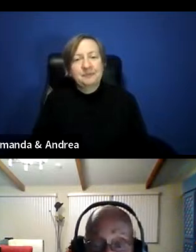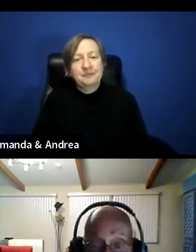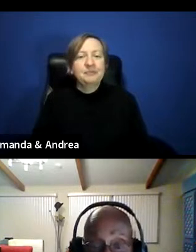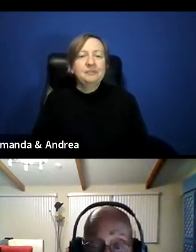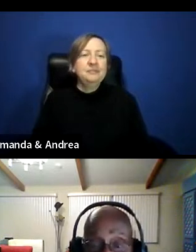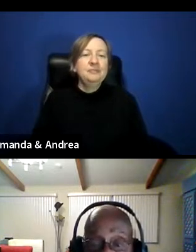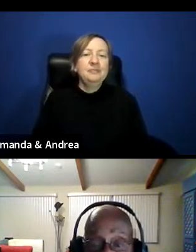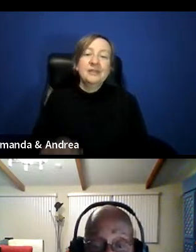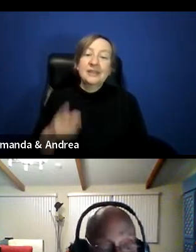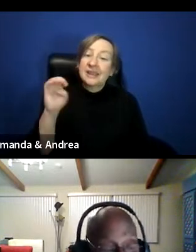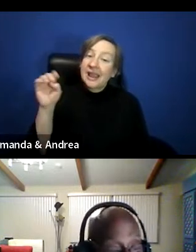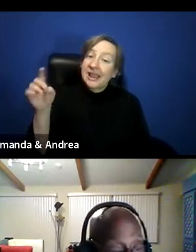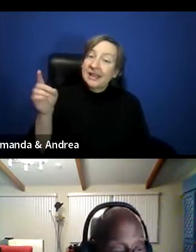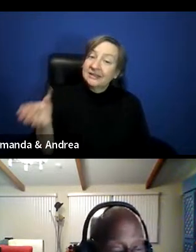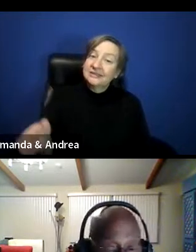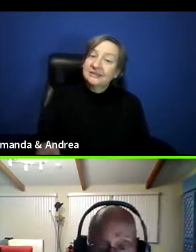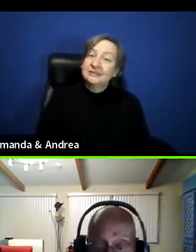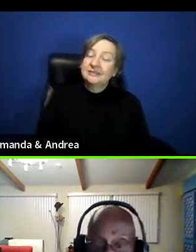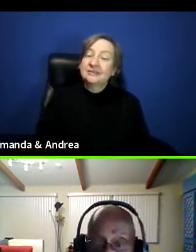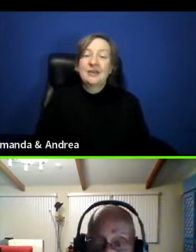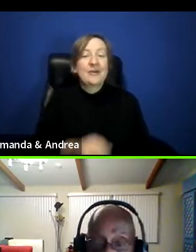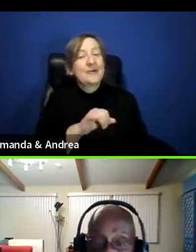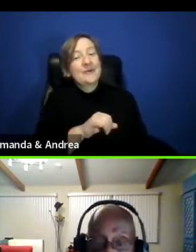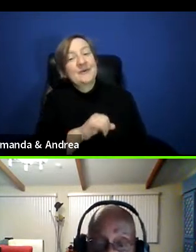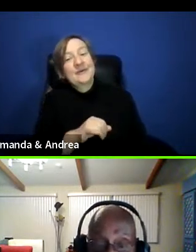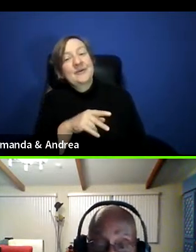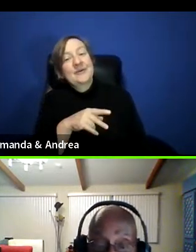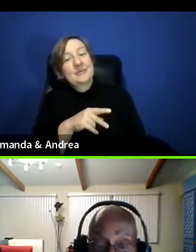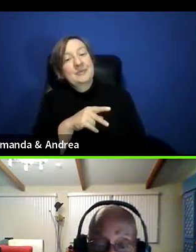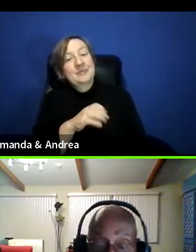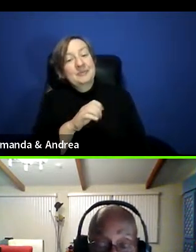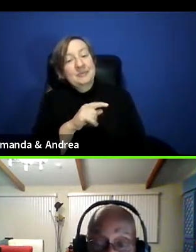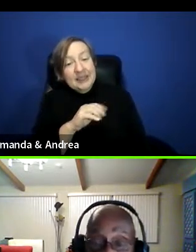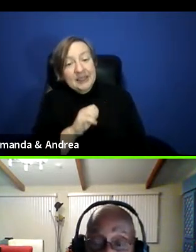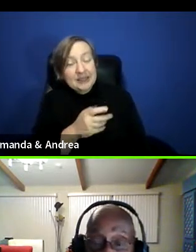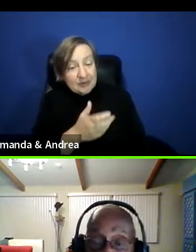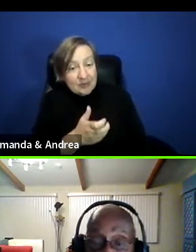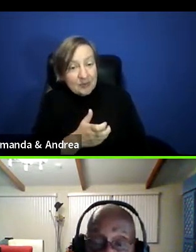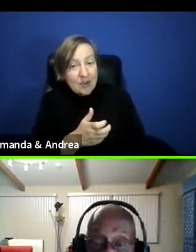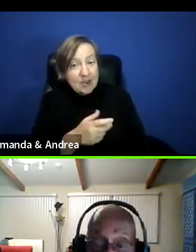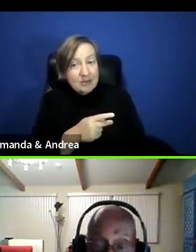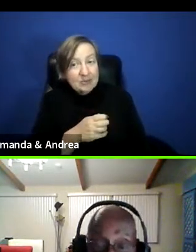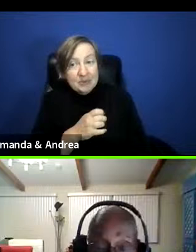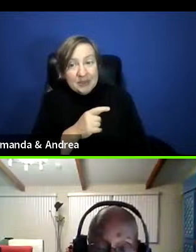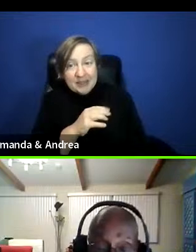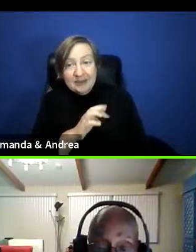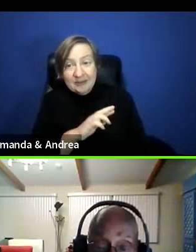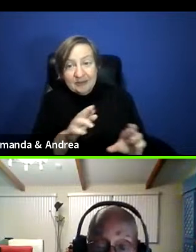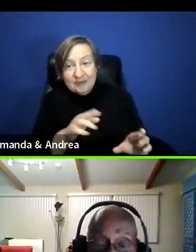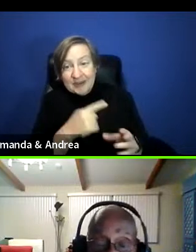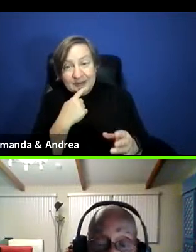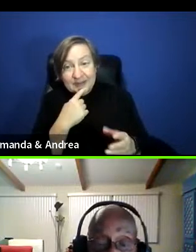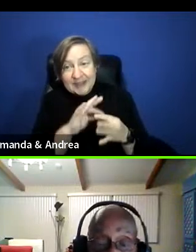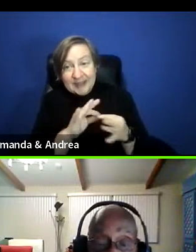I see Ed. Oh, Pete, did Pete want us? Pete, were you ready to say something?